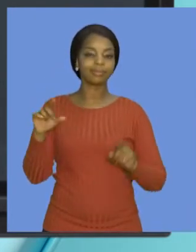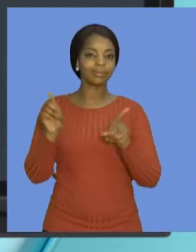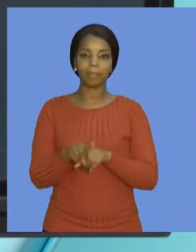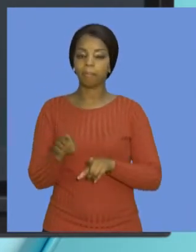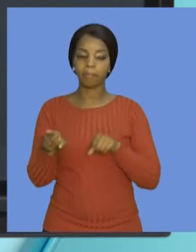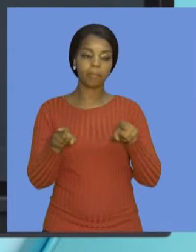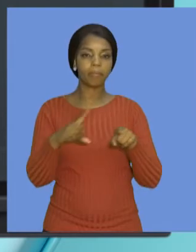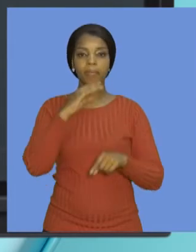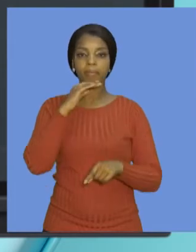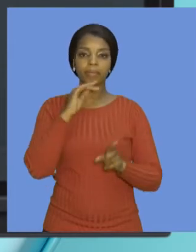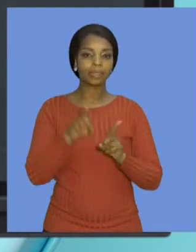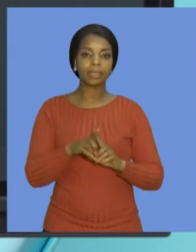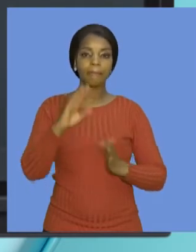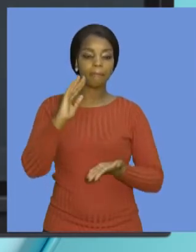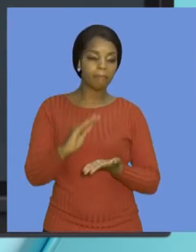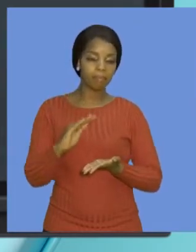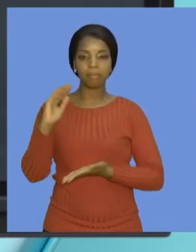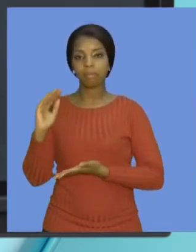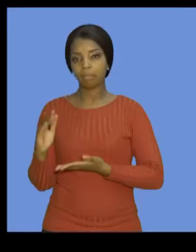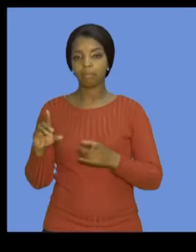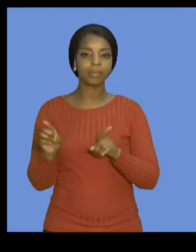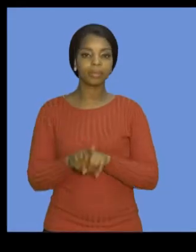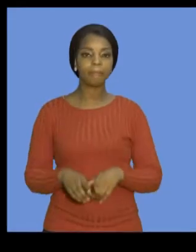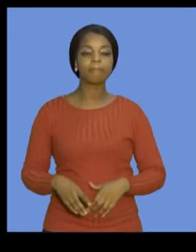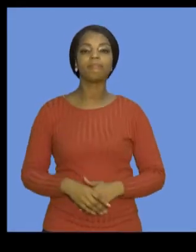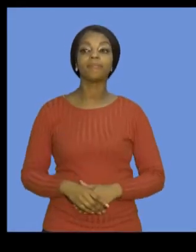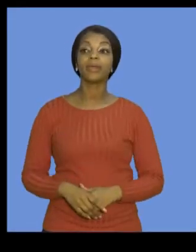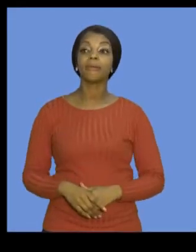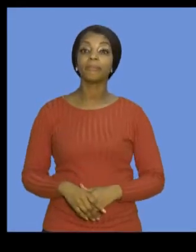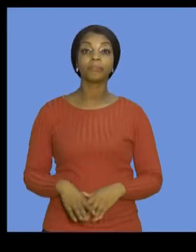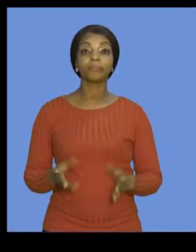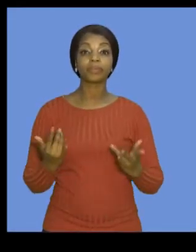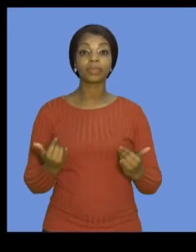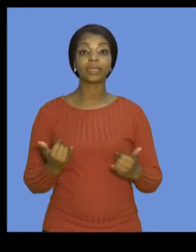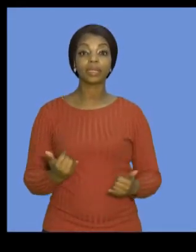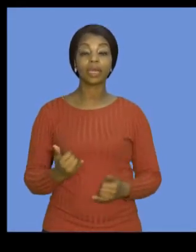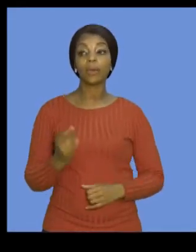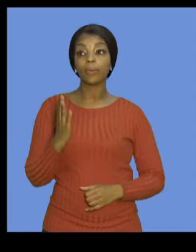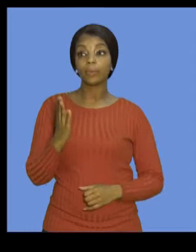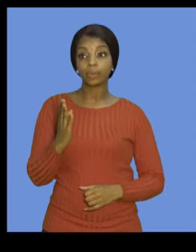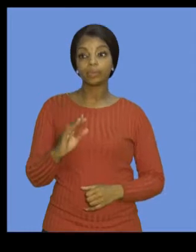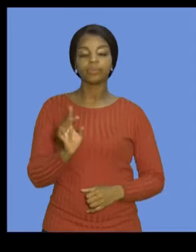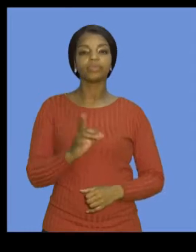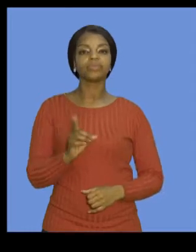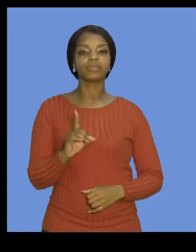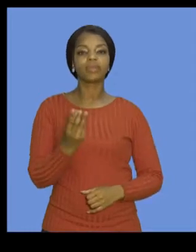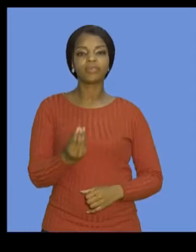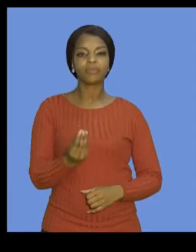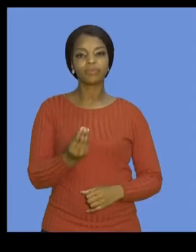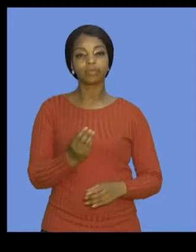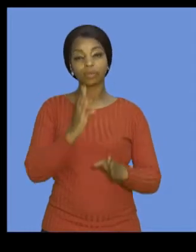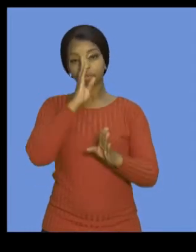interchangeably so, and they quite mean one and the same thing. So the big idea is decay. We have straight line